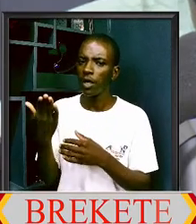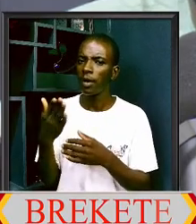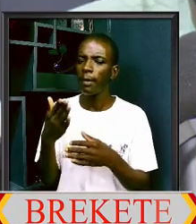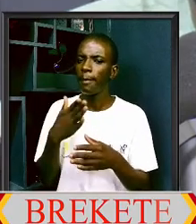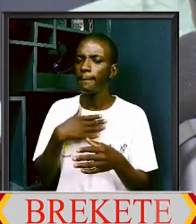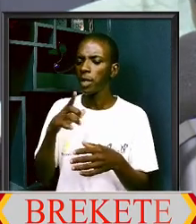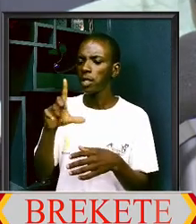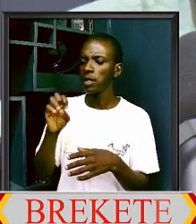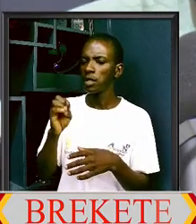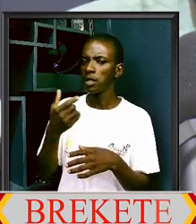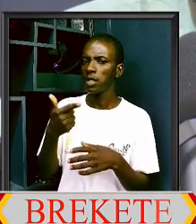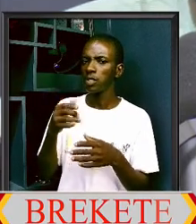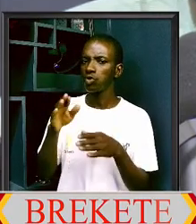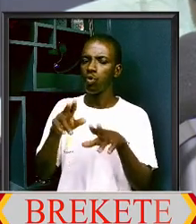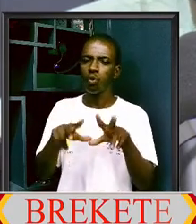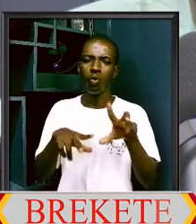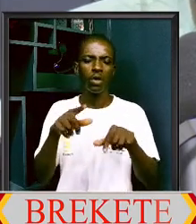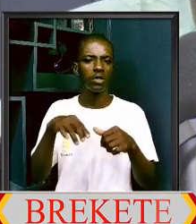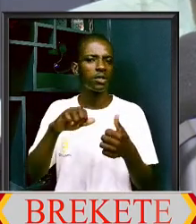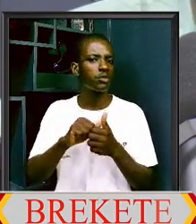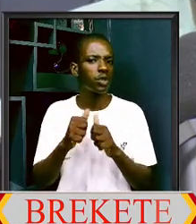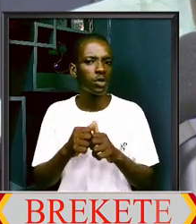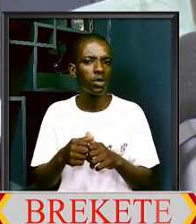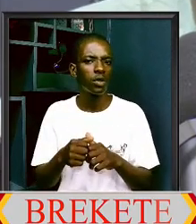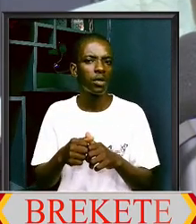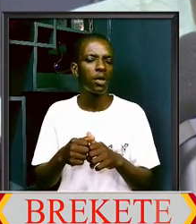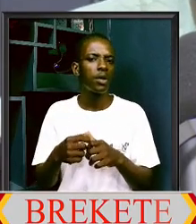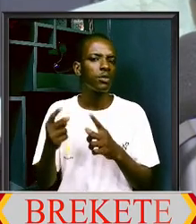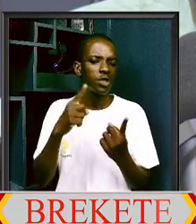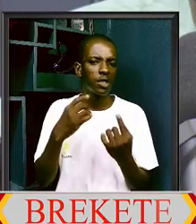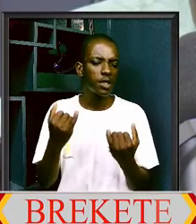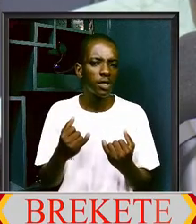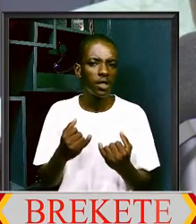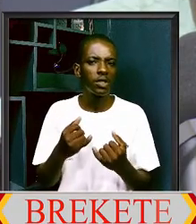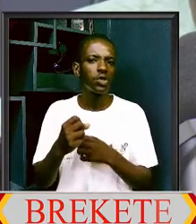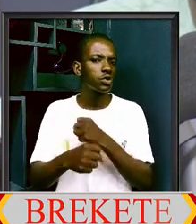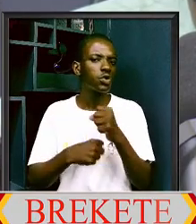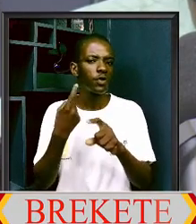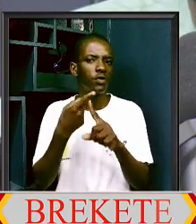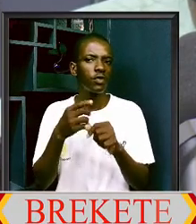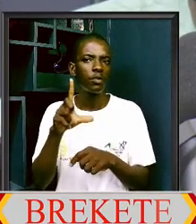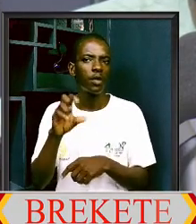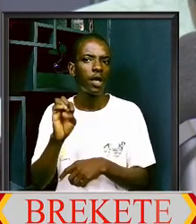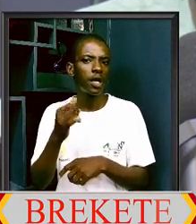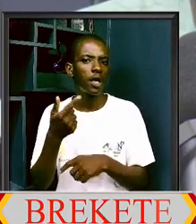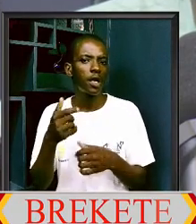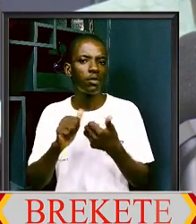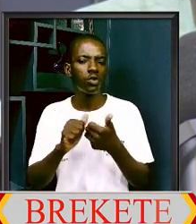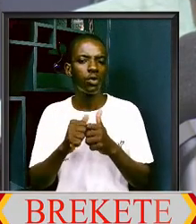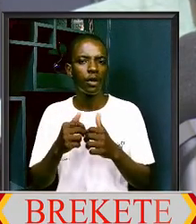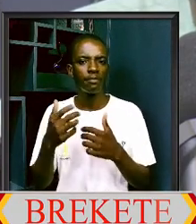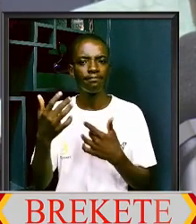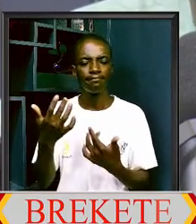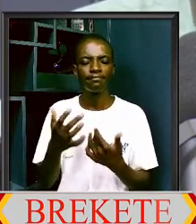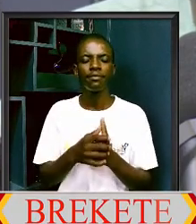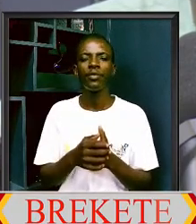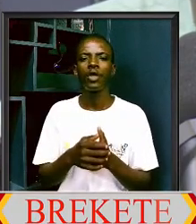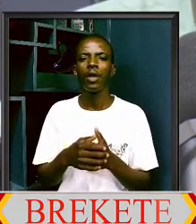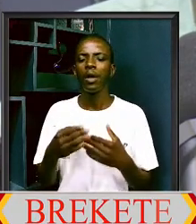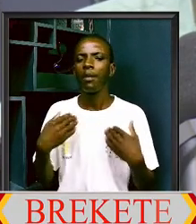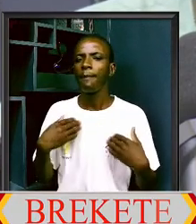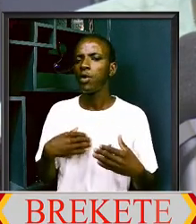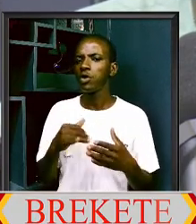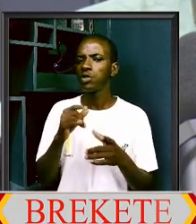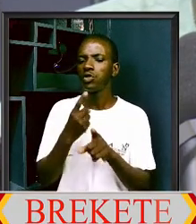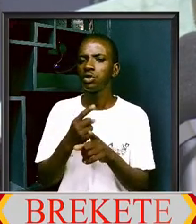legs to work is a problem up to now I'm still suffering for this leg problem my